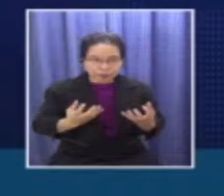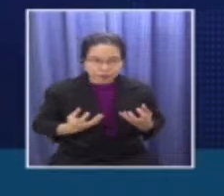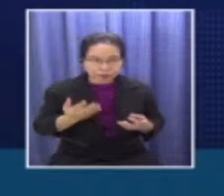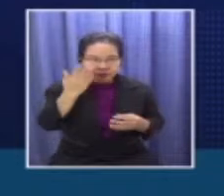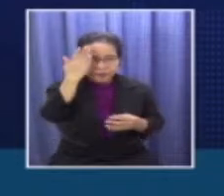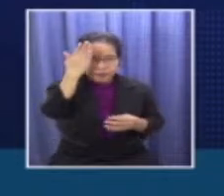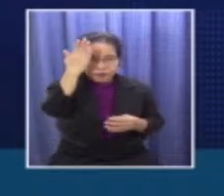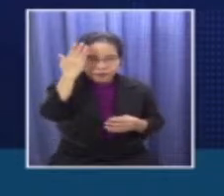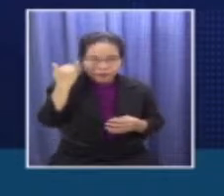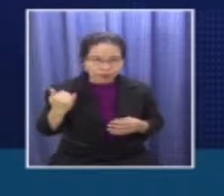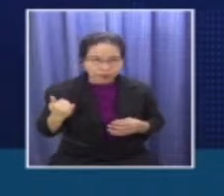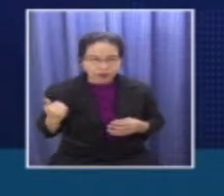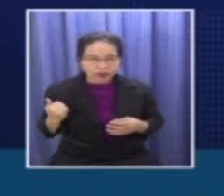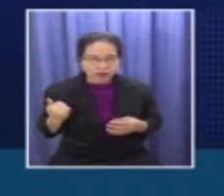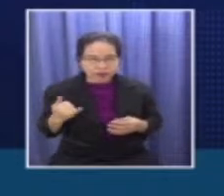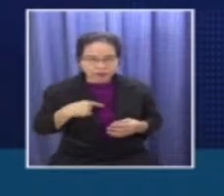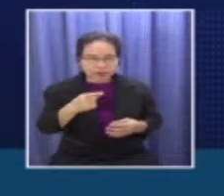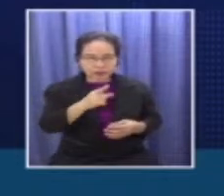na